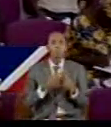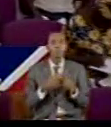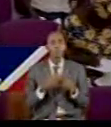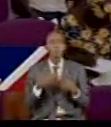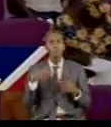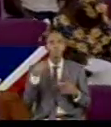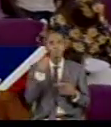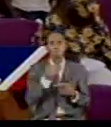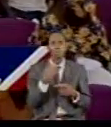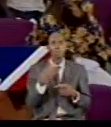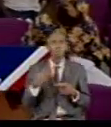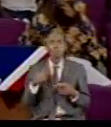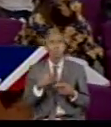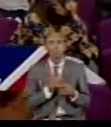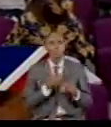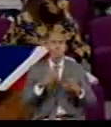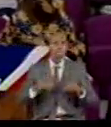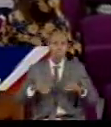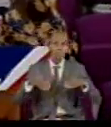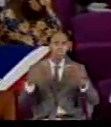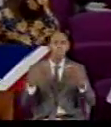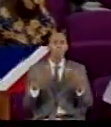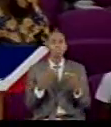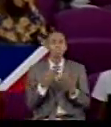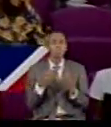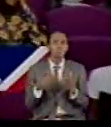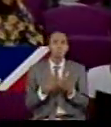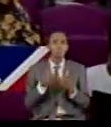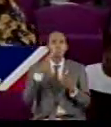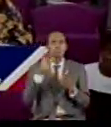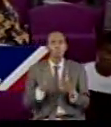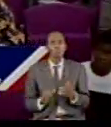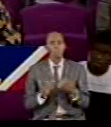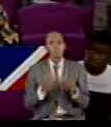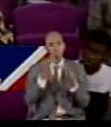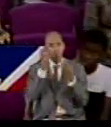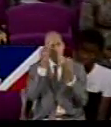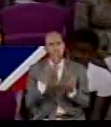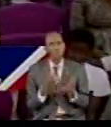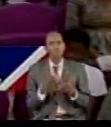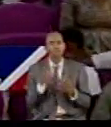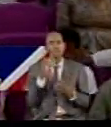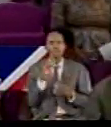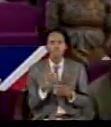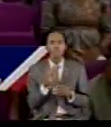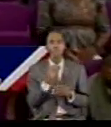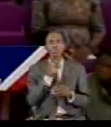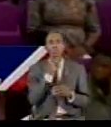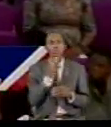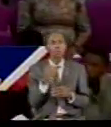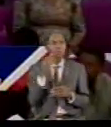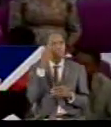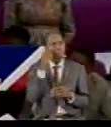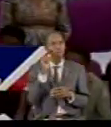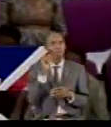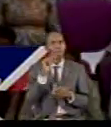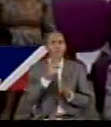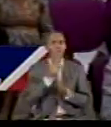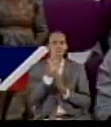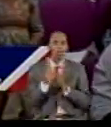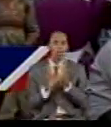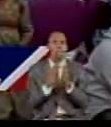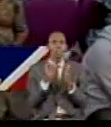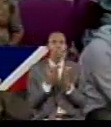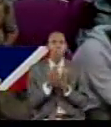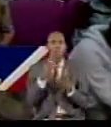we give place by subjection, no, not for an hour, that the truth of the